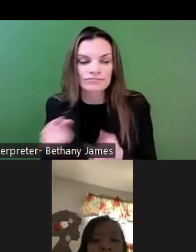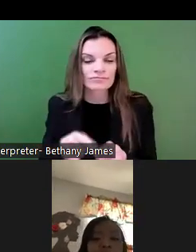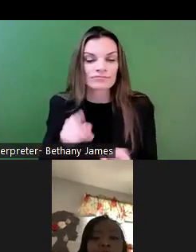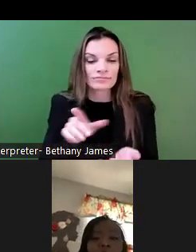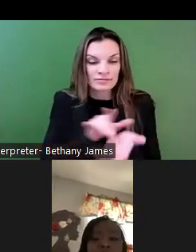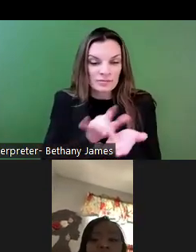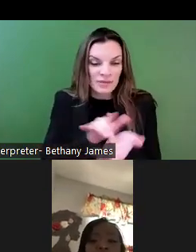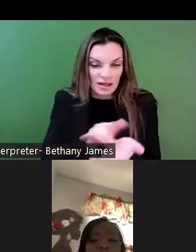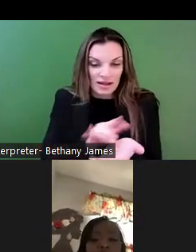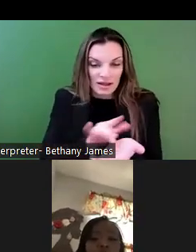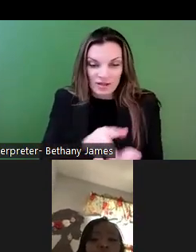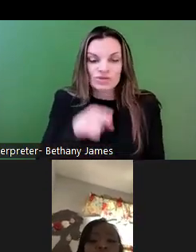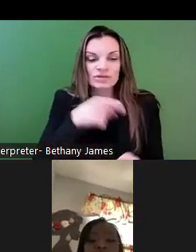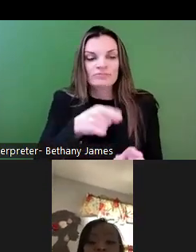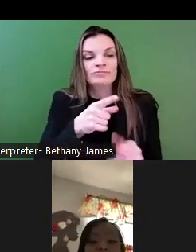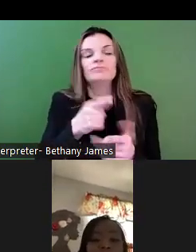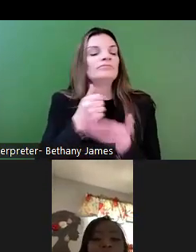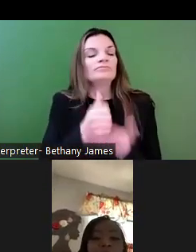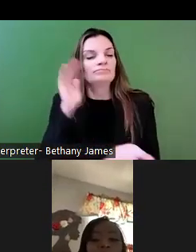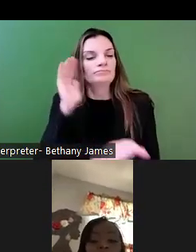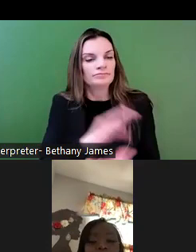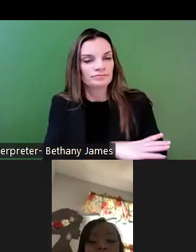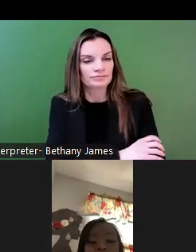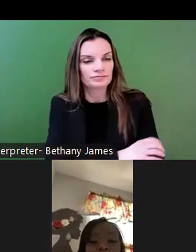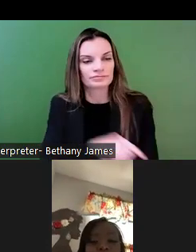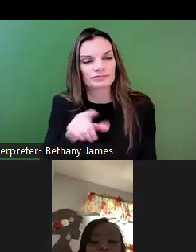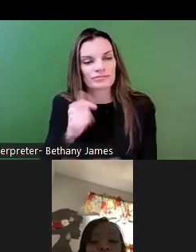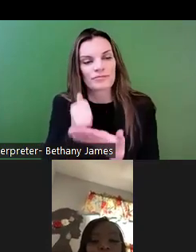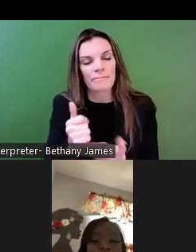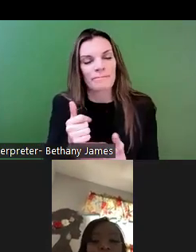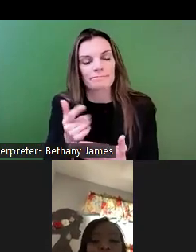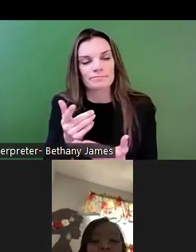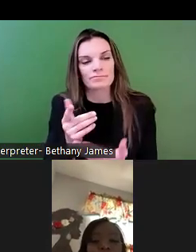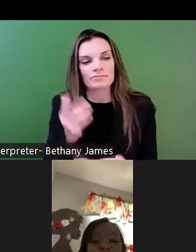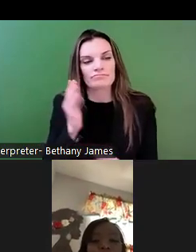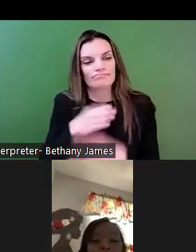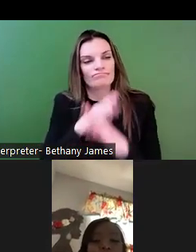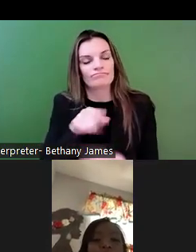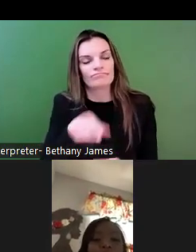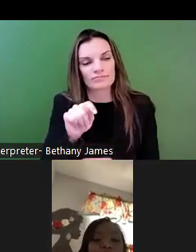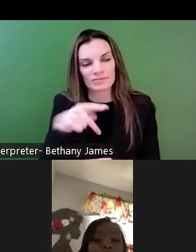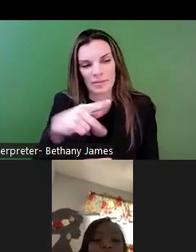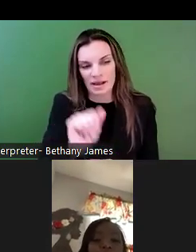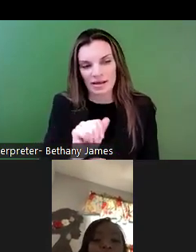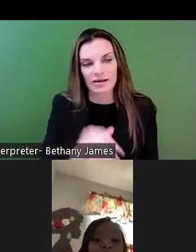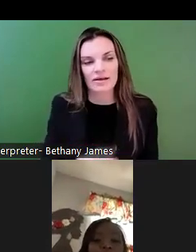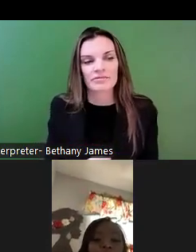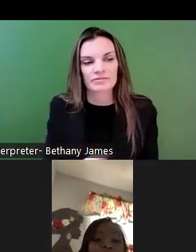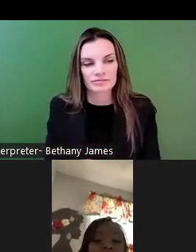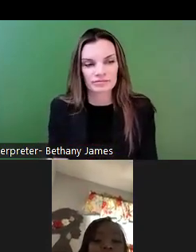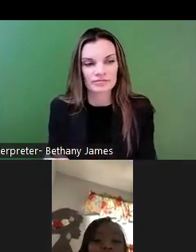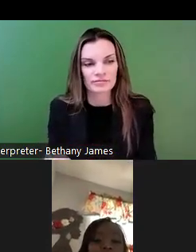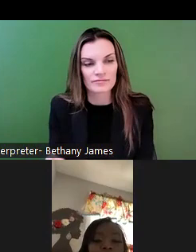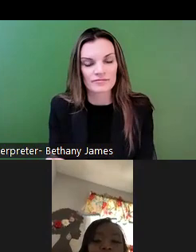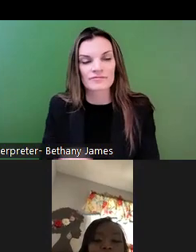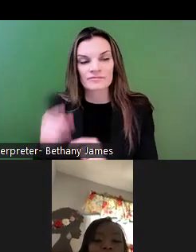pressure in order to treat stroke. TPA, and procedures such as thrombectomy, actually where they go in and remove